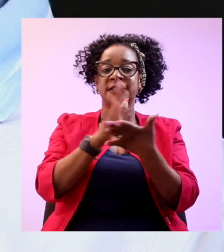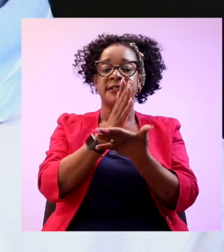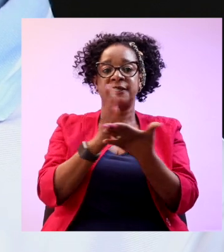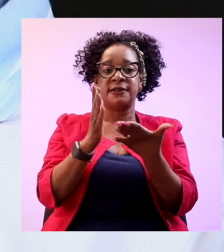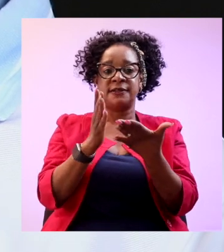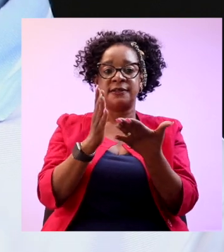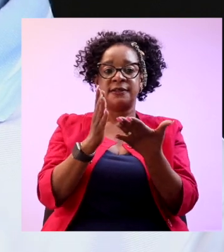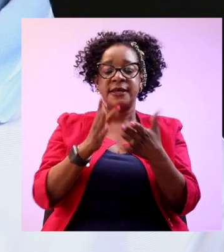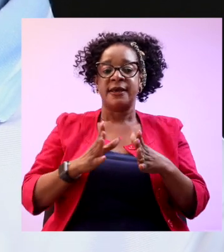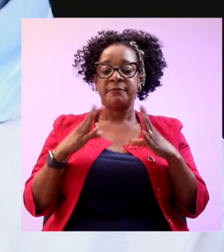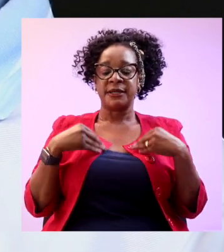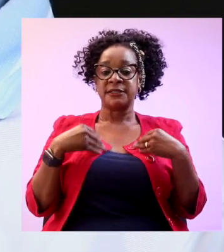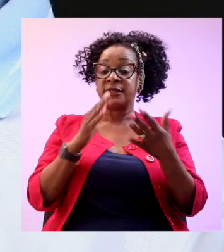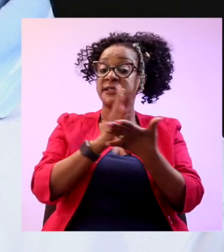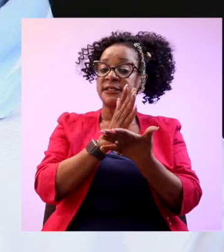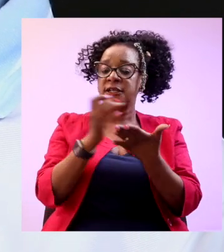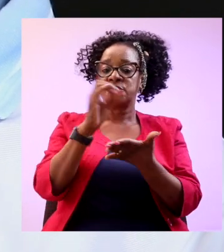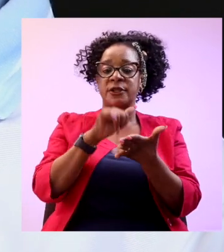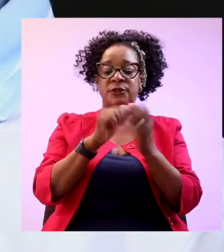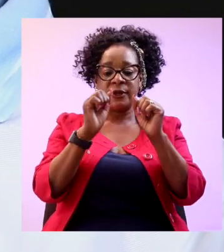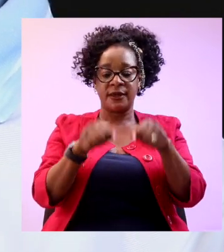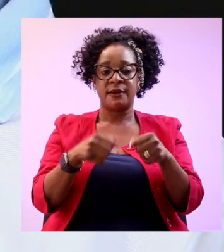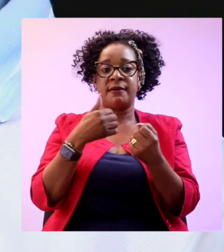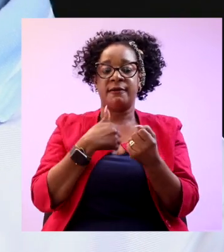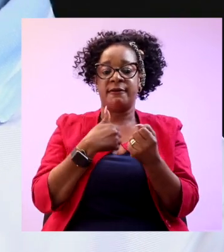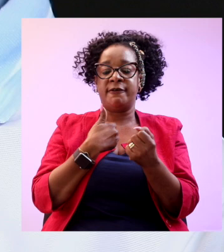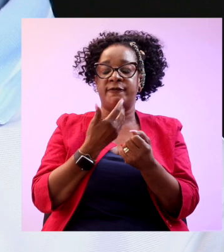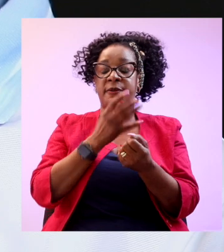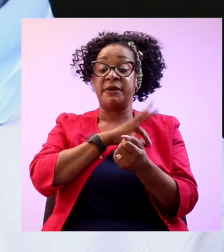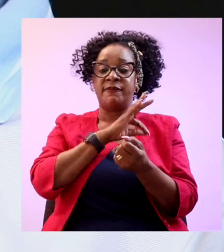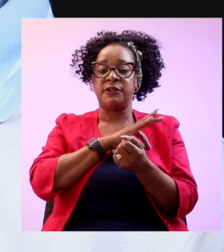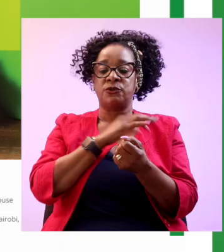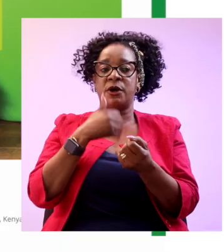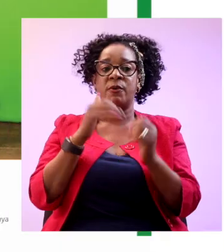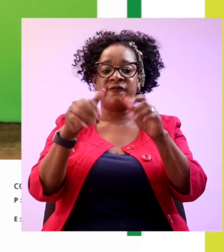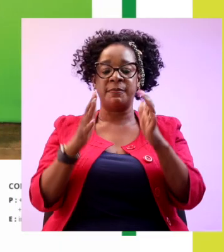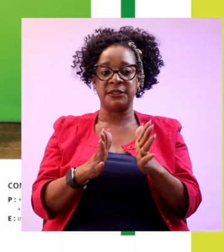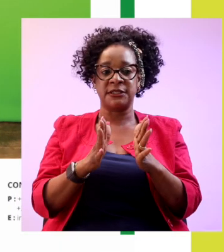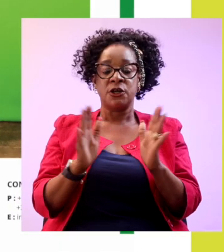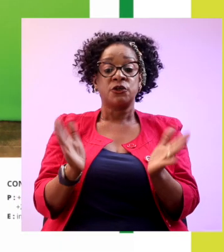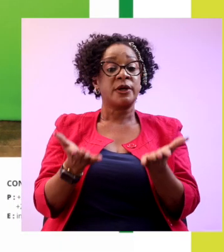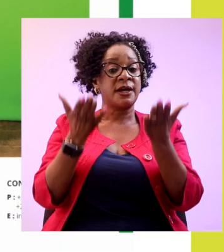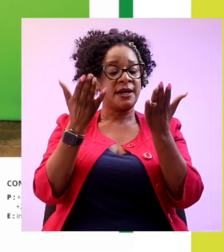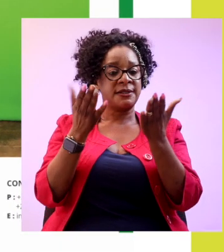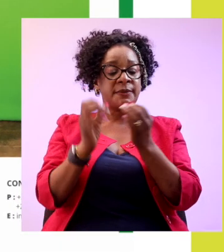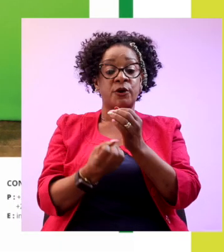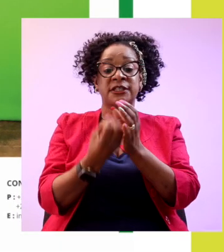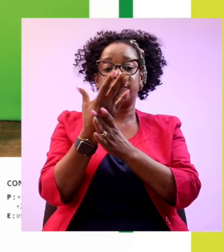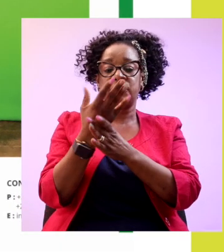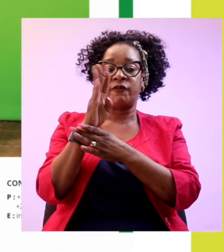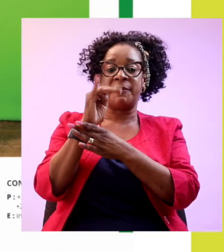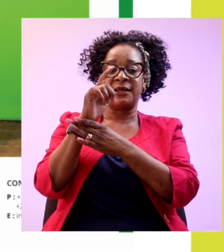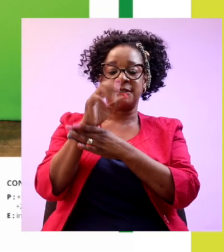sector, regulate the sector so that it can be beneficial to our farmers. In an effort to enhance the productivity of